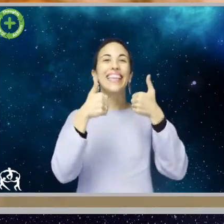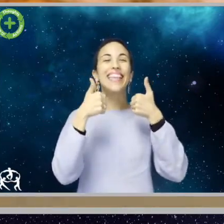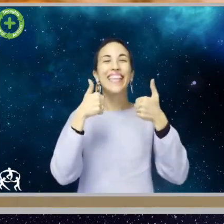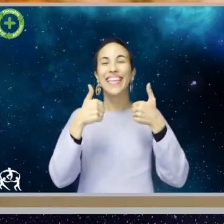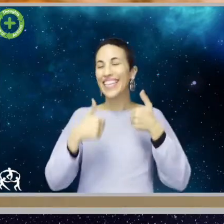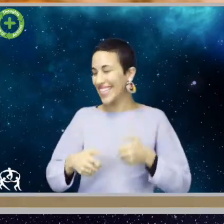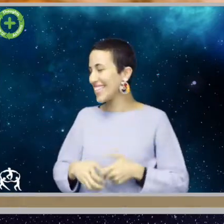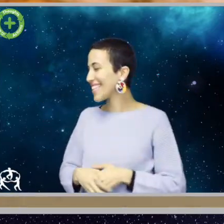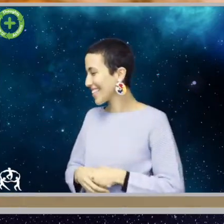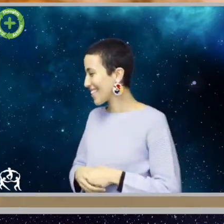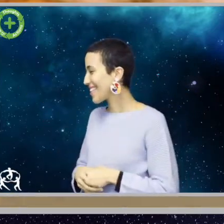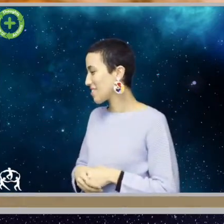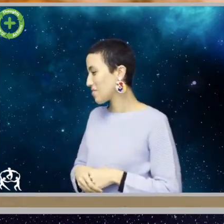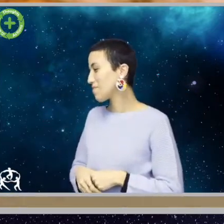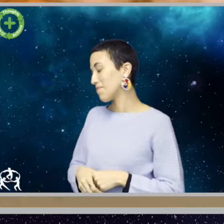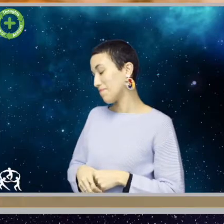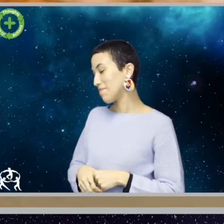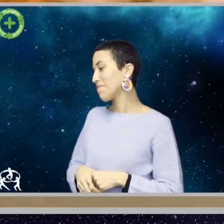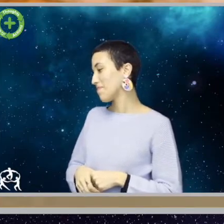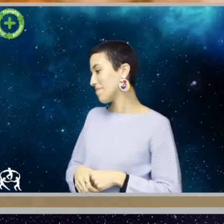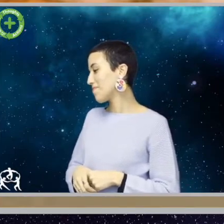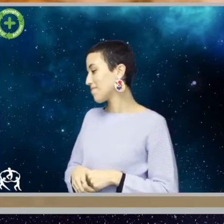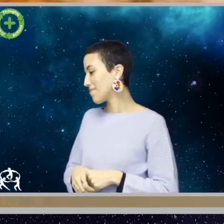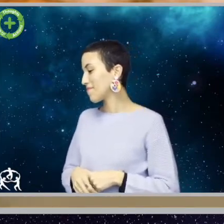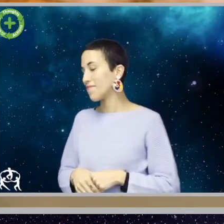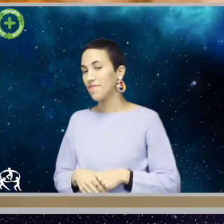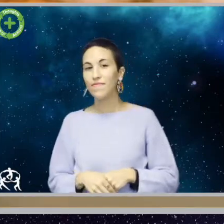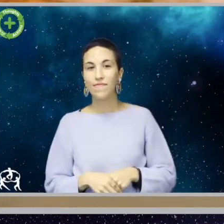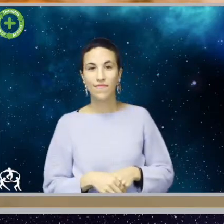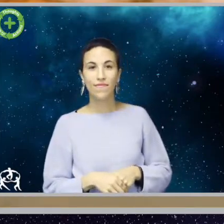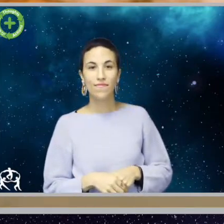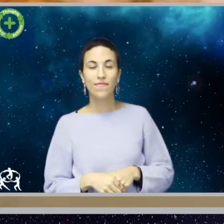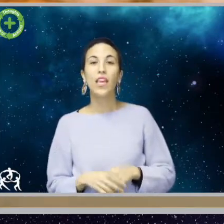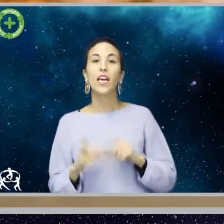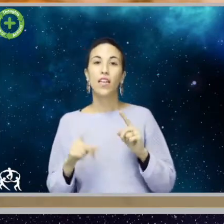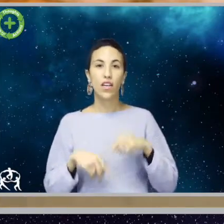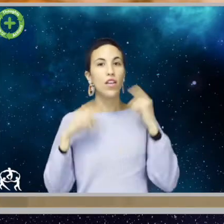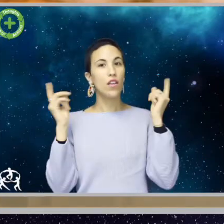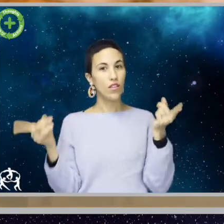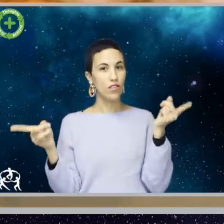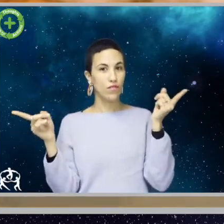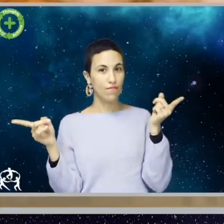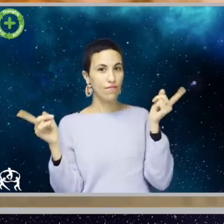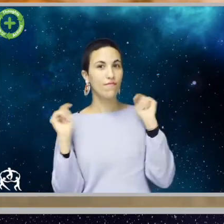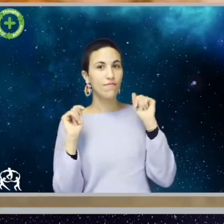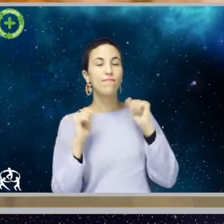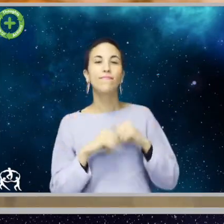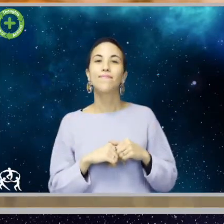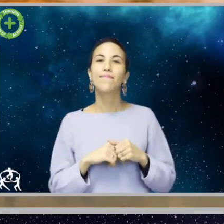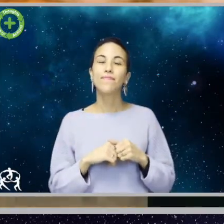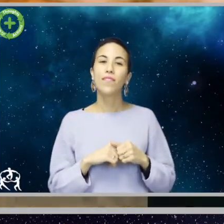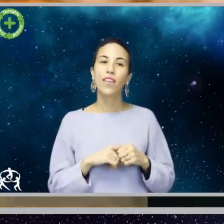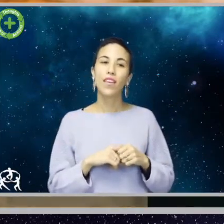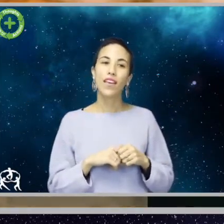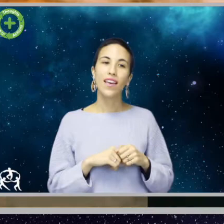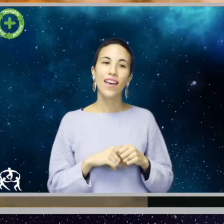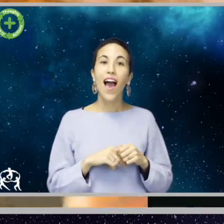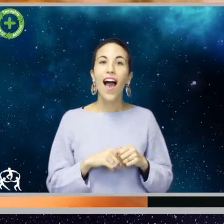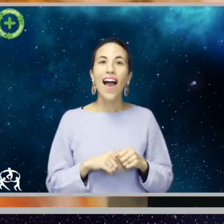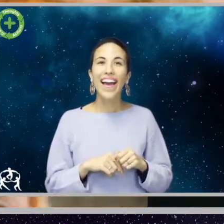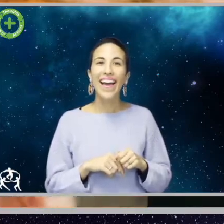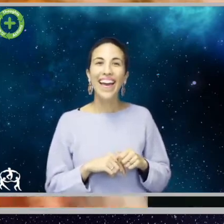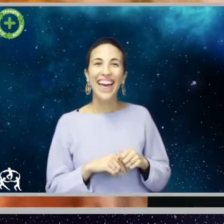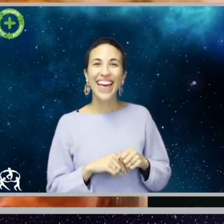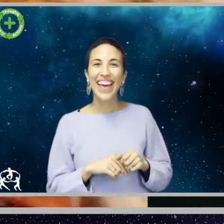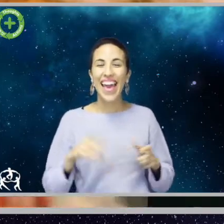That's a great value word, too. We need to put ourselves in others' shoes. Oh, hey. Hey, Perry.